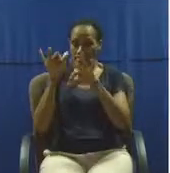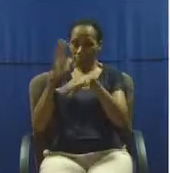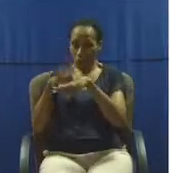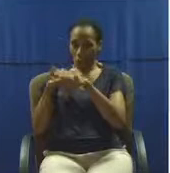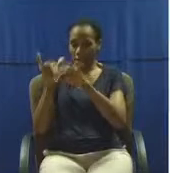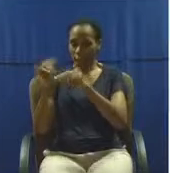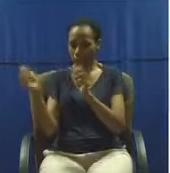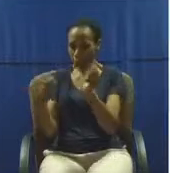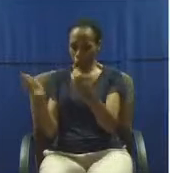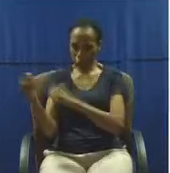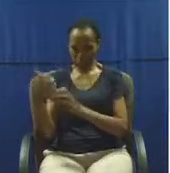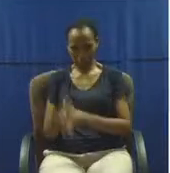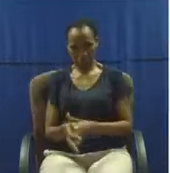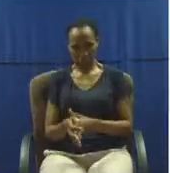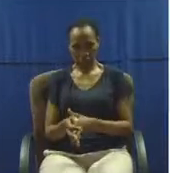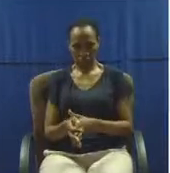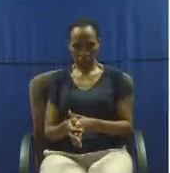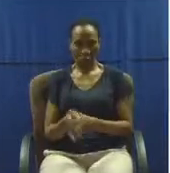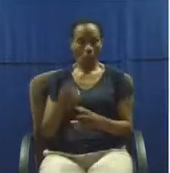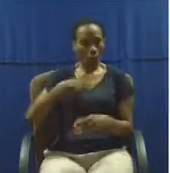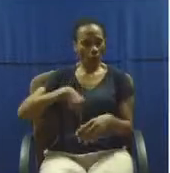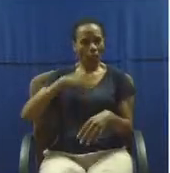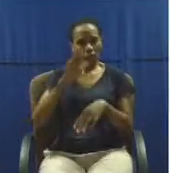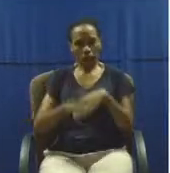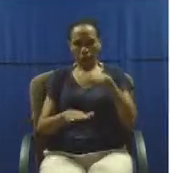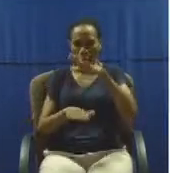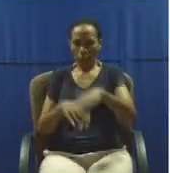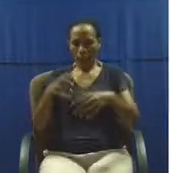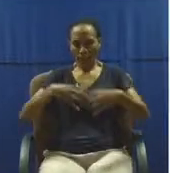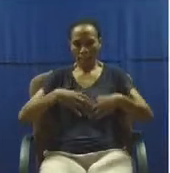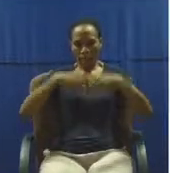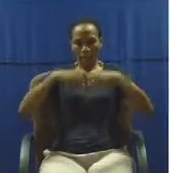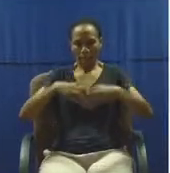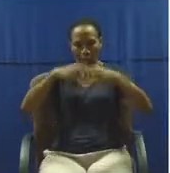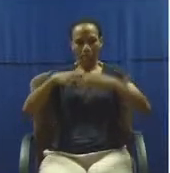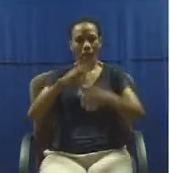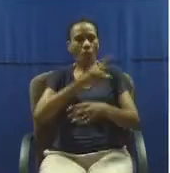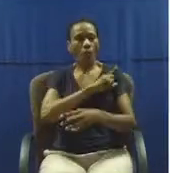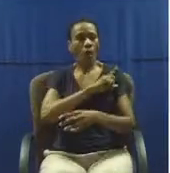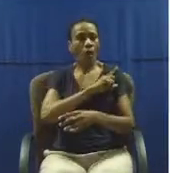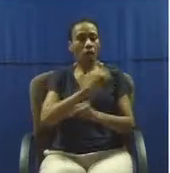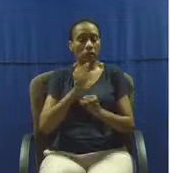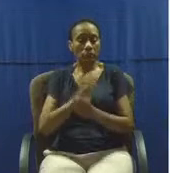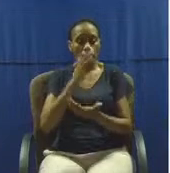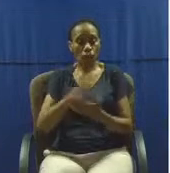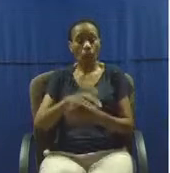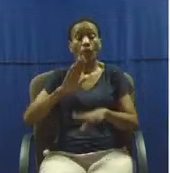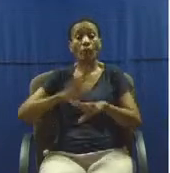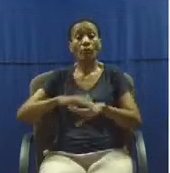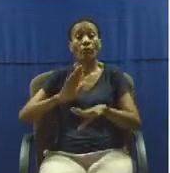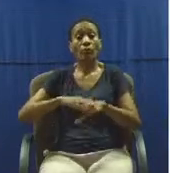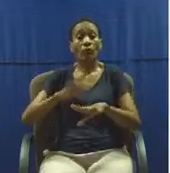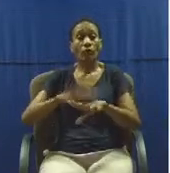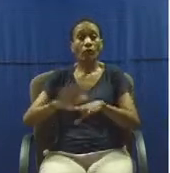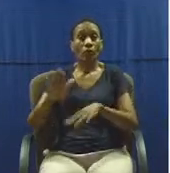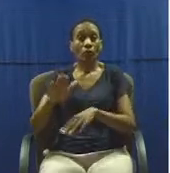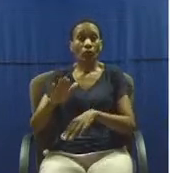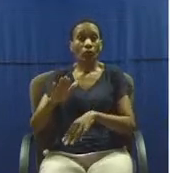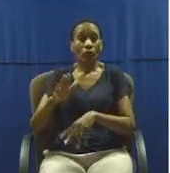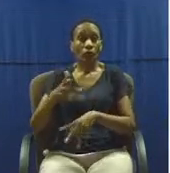we are and have taken far-reaching measures to unleash the potential